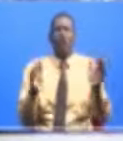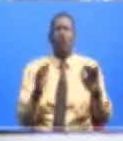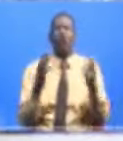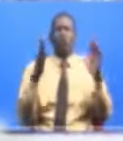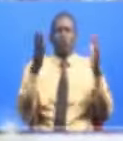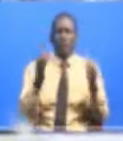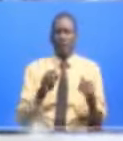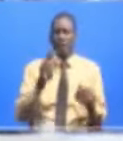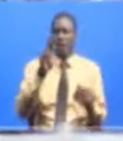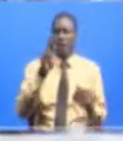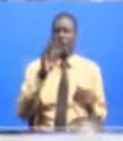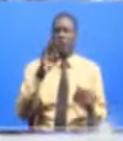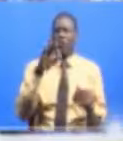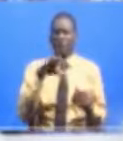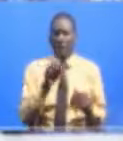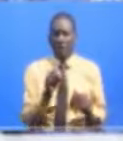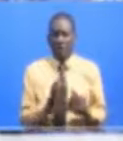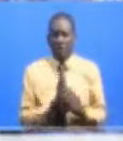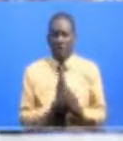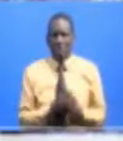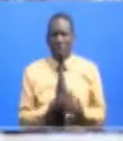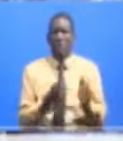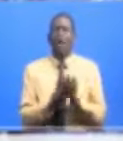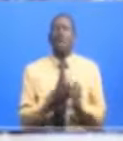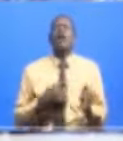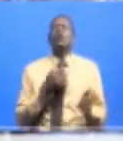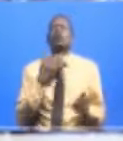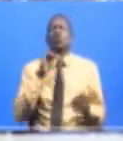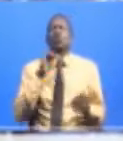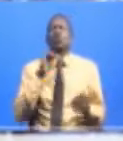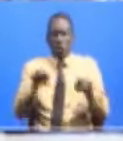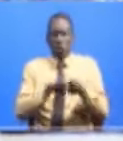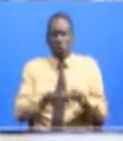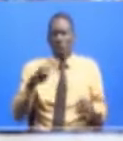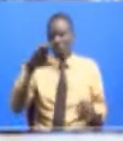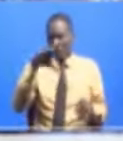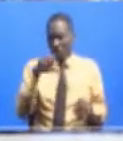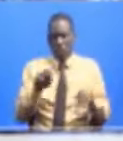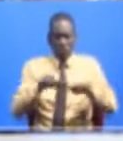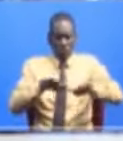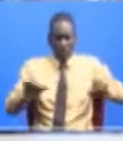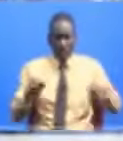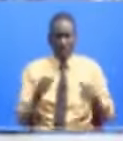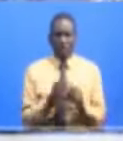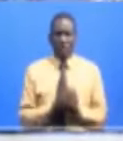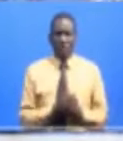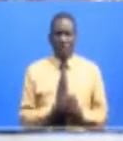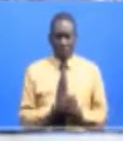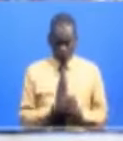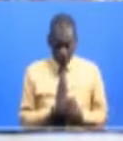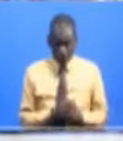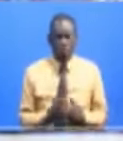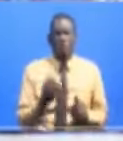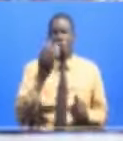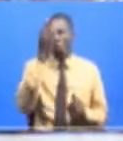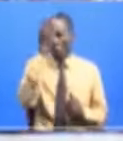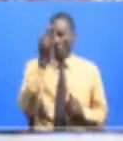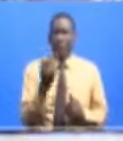Forest KFS. Na niulize waziri wa lands. Yes. Kwa nini